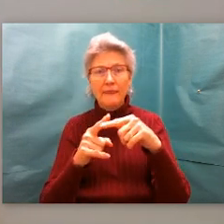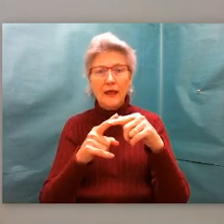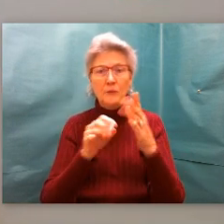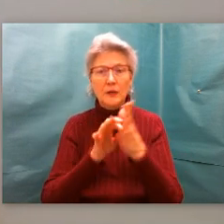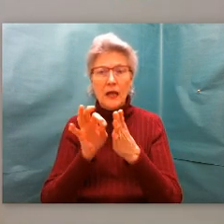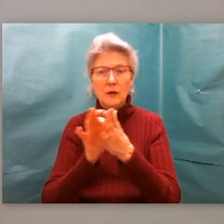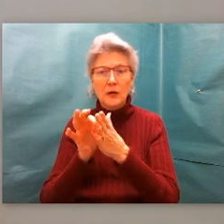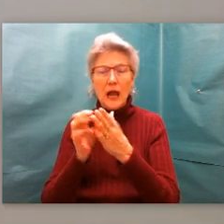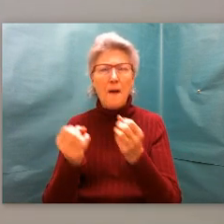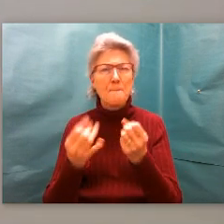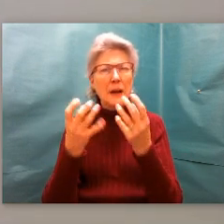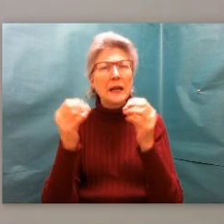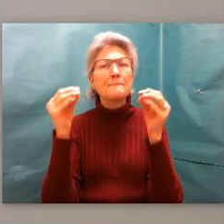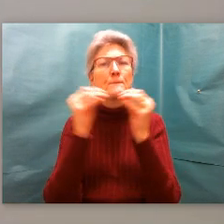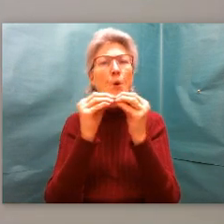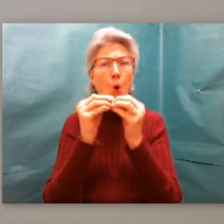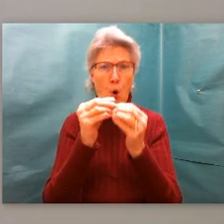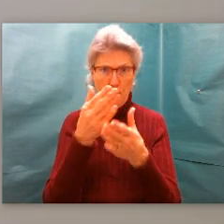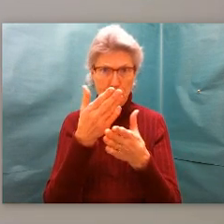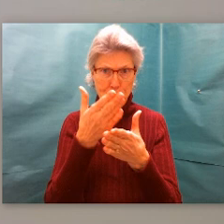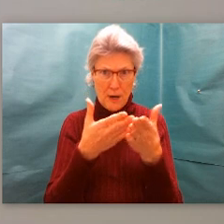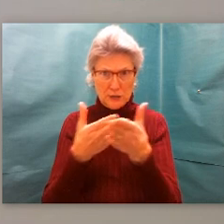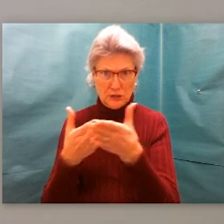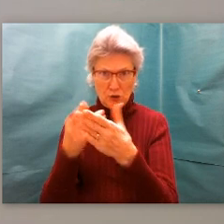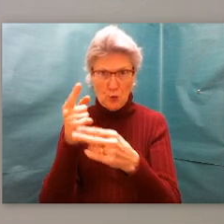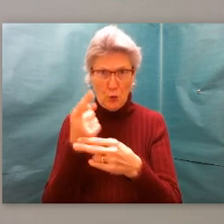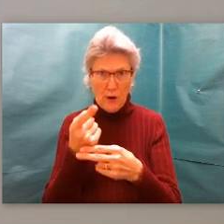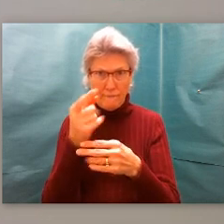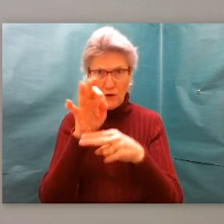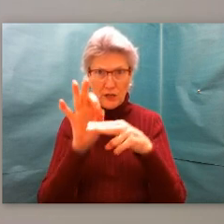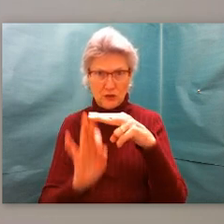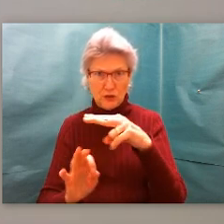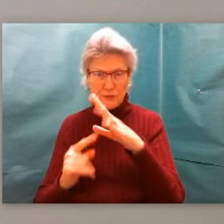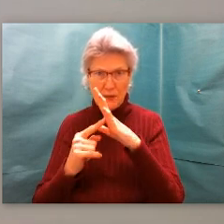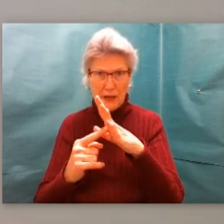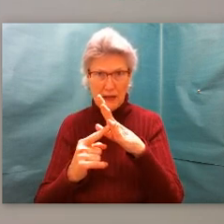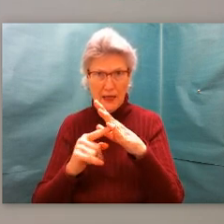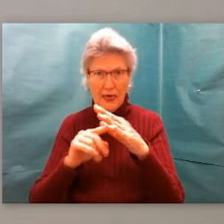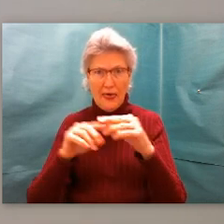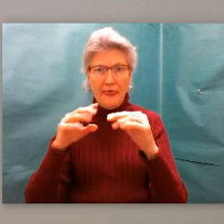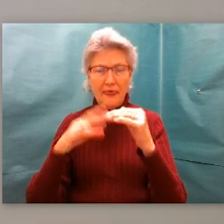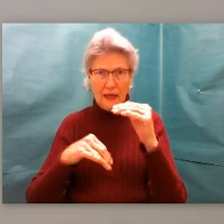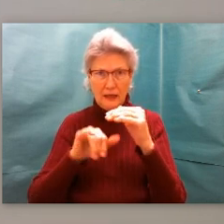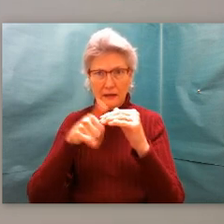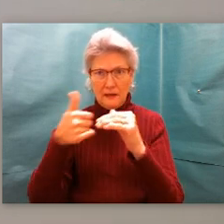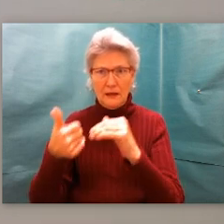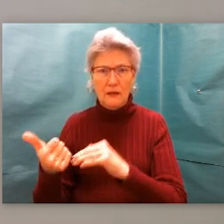counted how many more parts are in one fraction model than in the other.